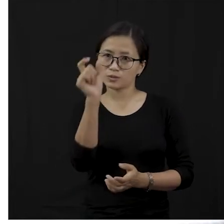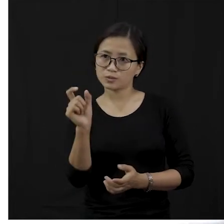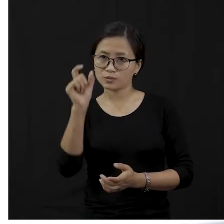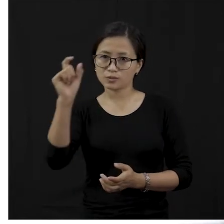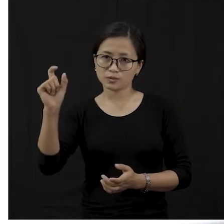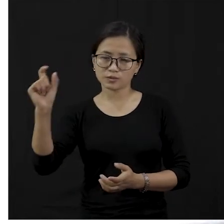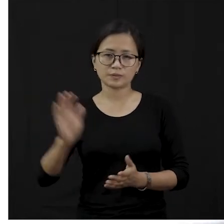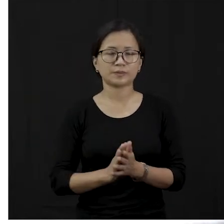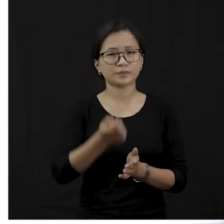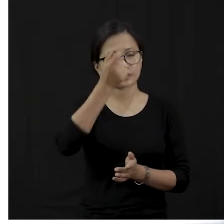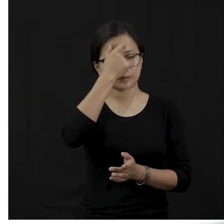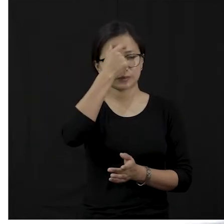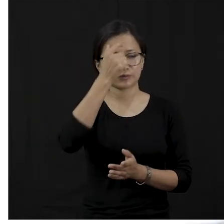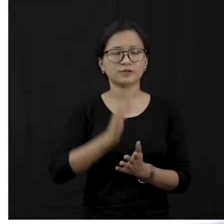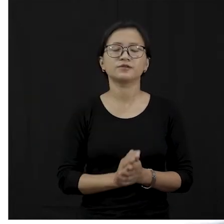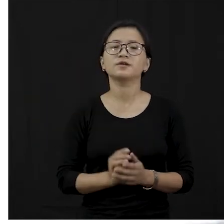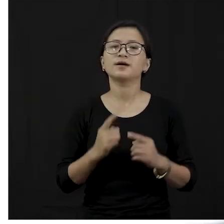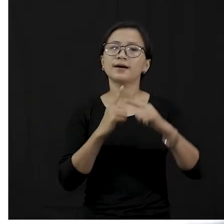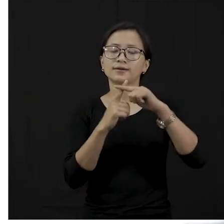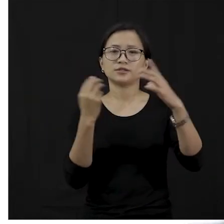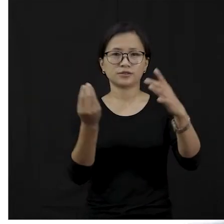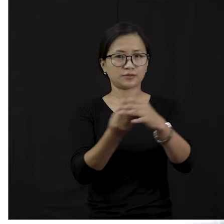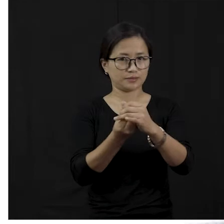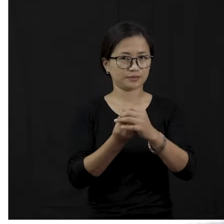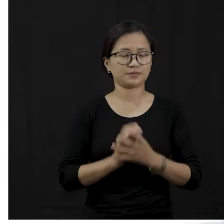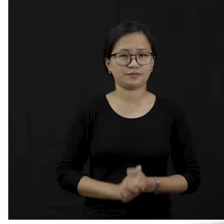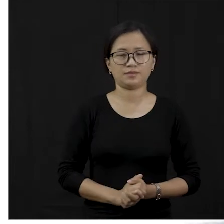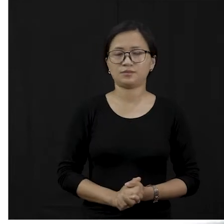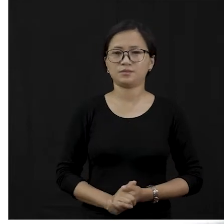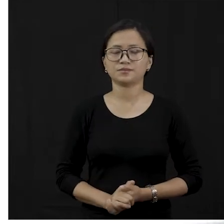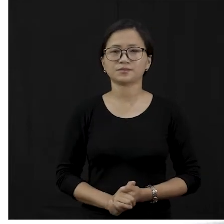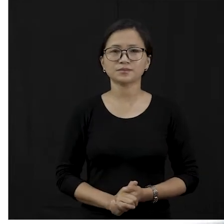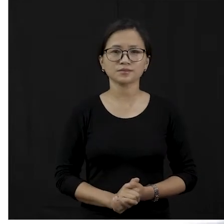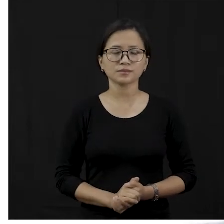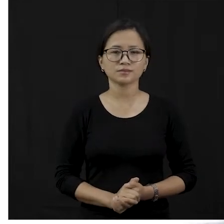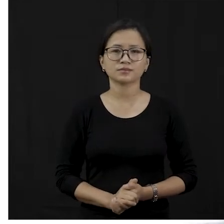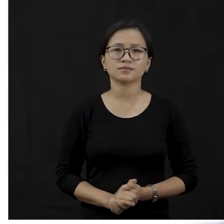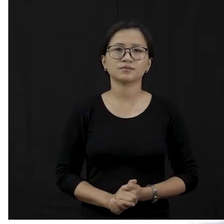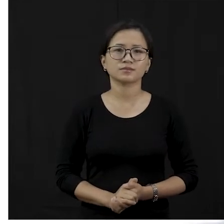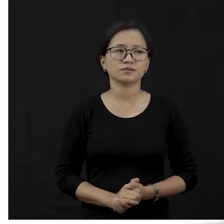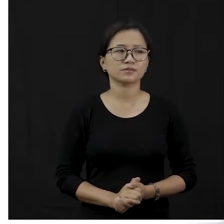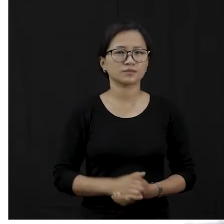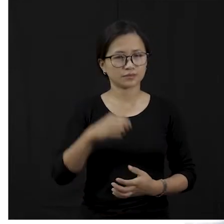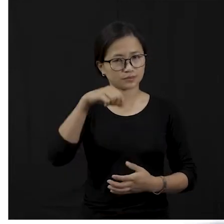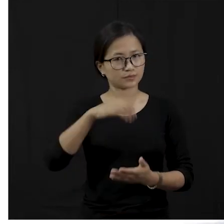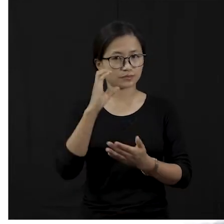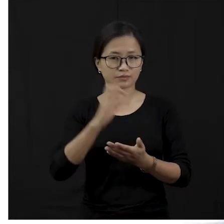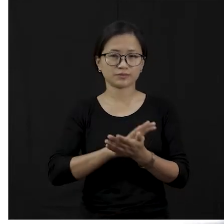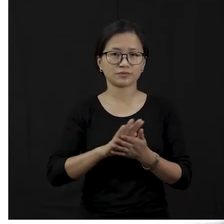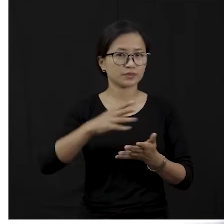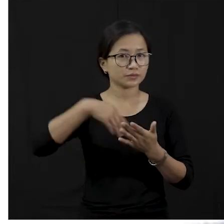problems. How to solve some word problems of addition. Okay? I repeat, in this chapter, we